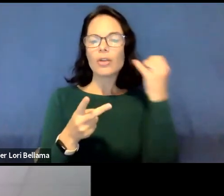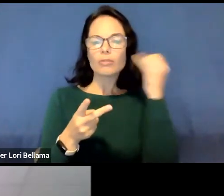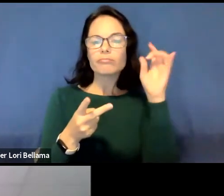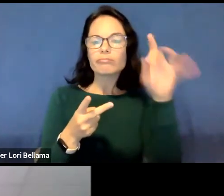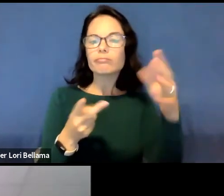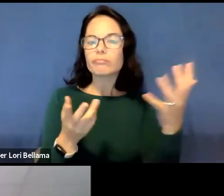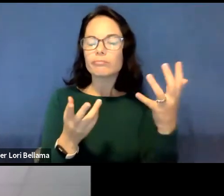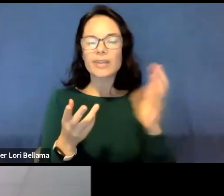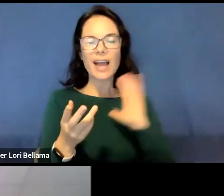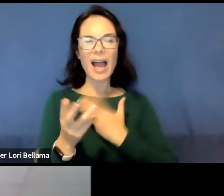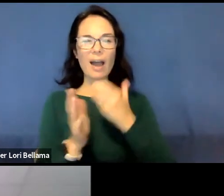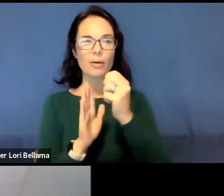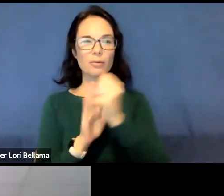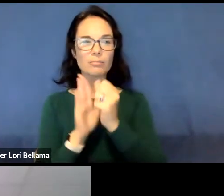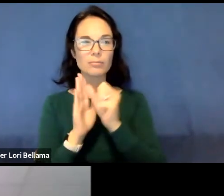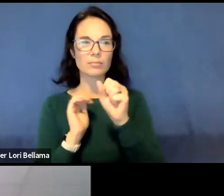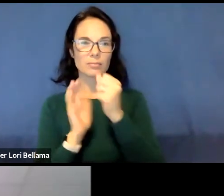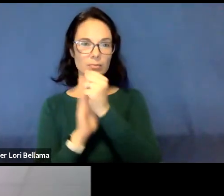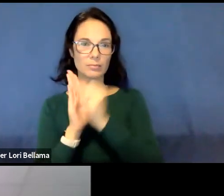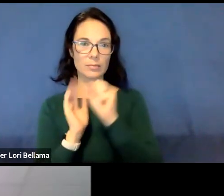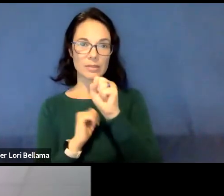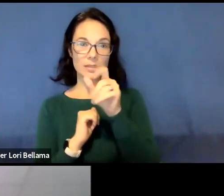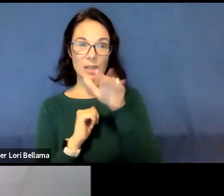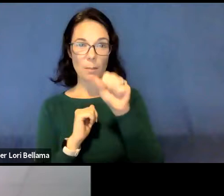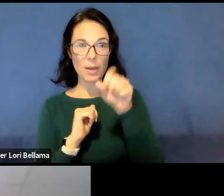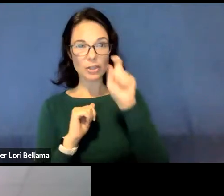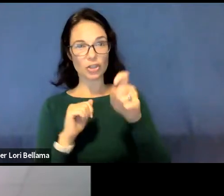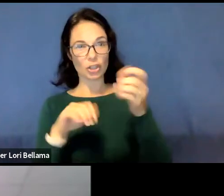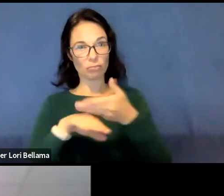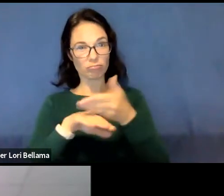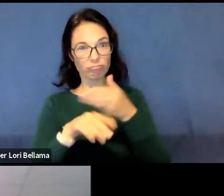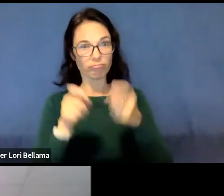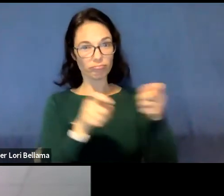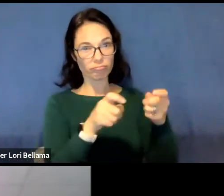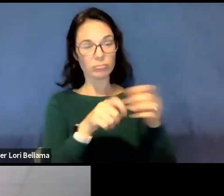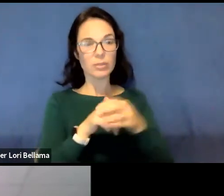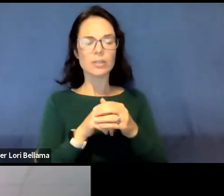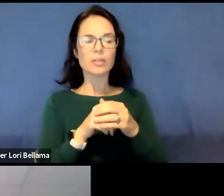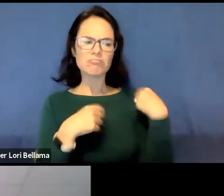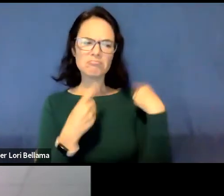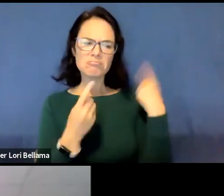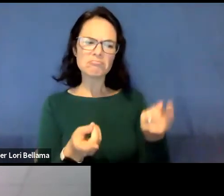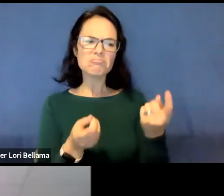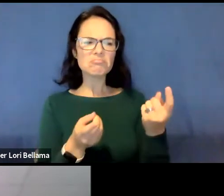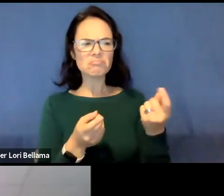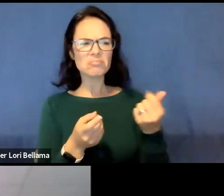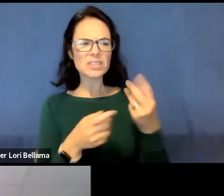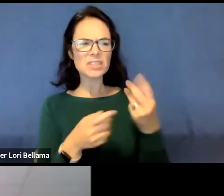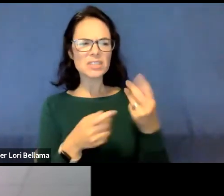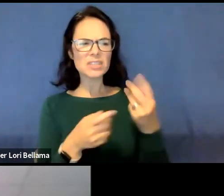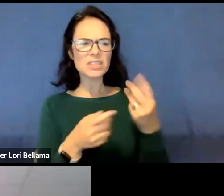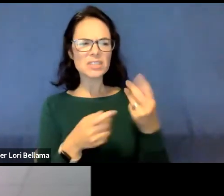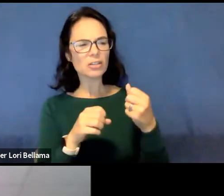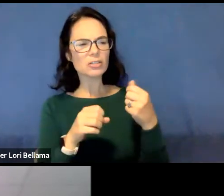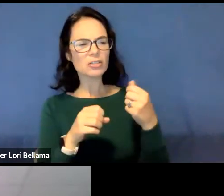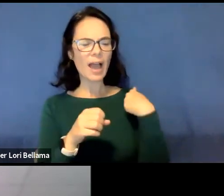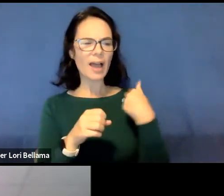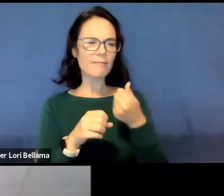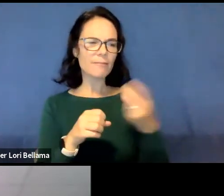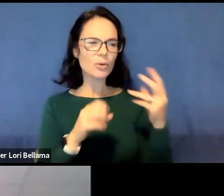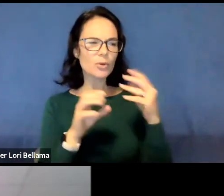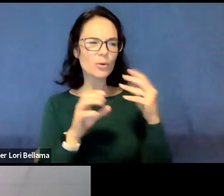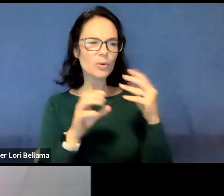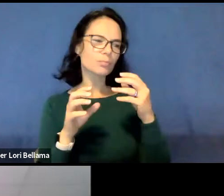syllabi. And we've had a number of workshops over the years related to that. Sharon Sampson did one a couple years